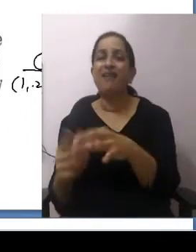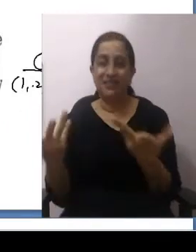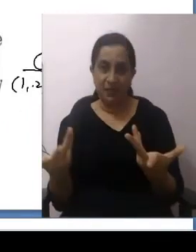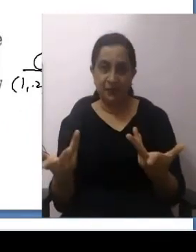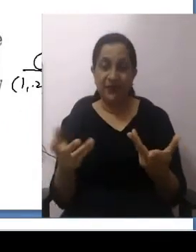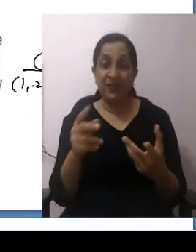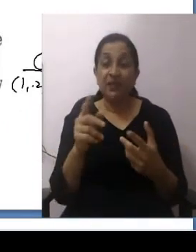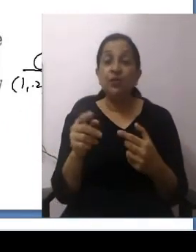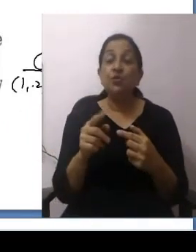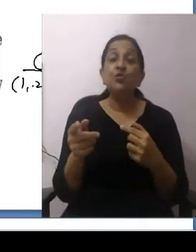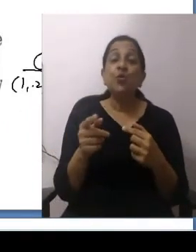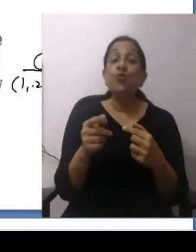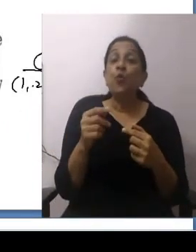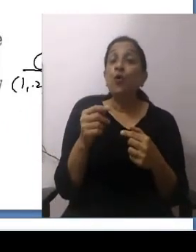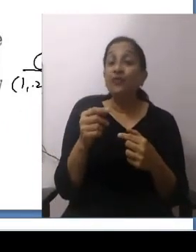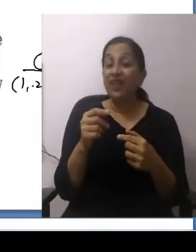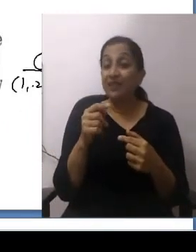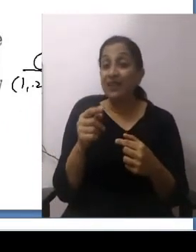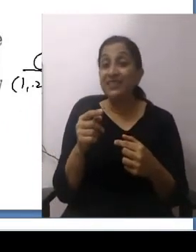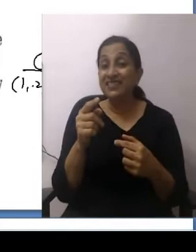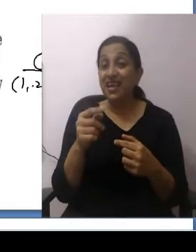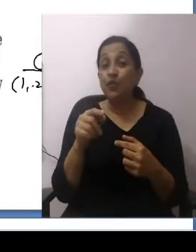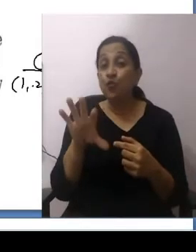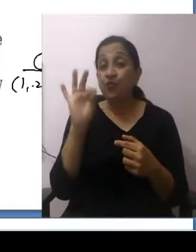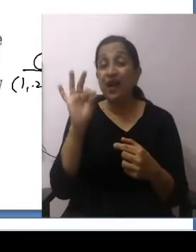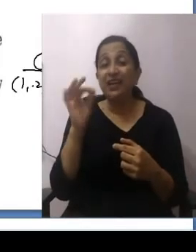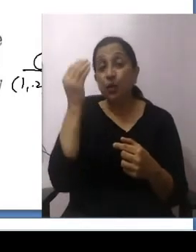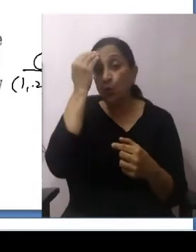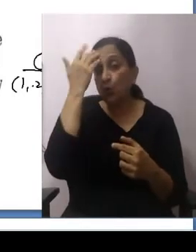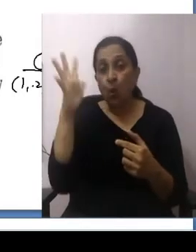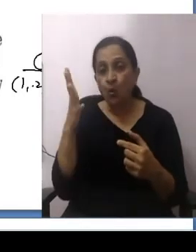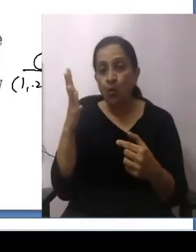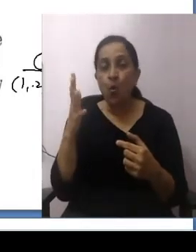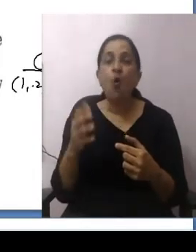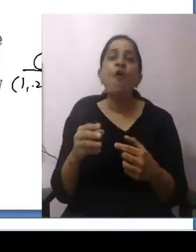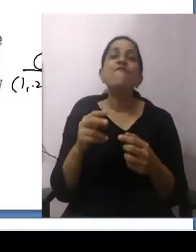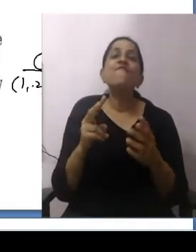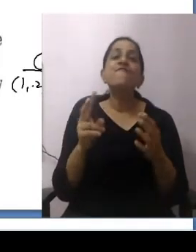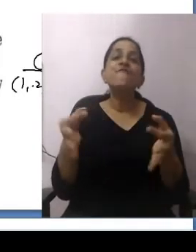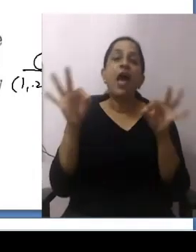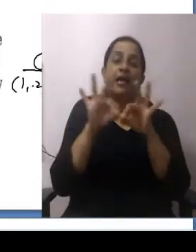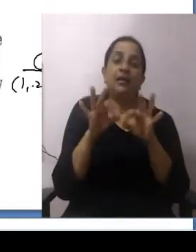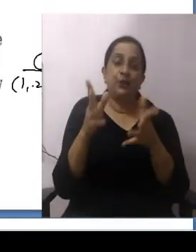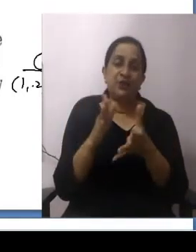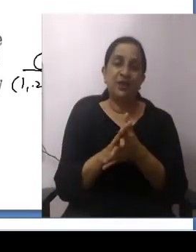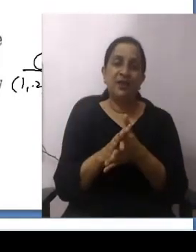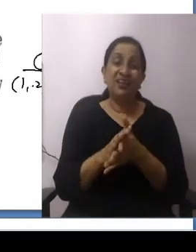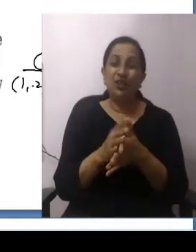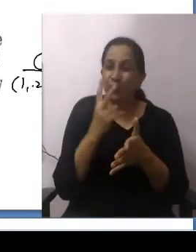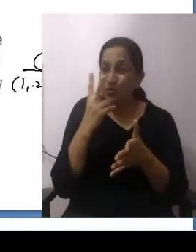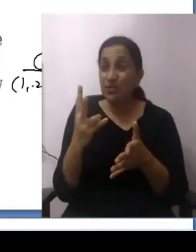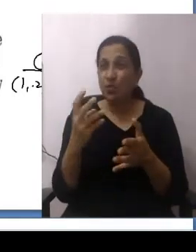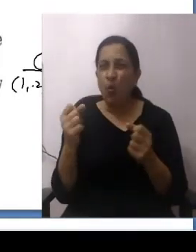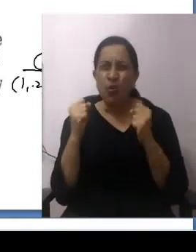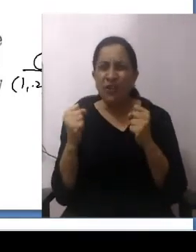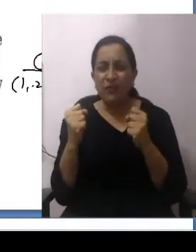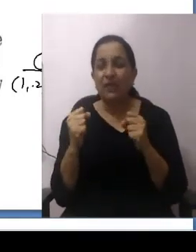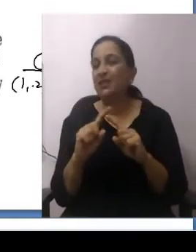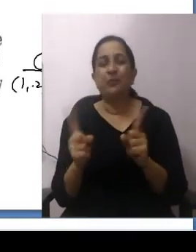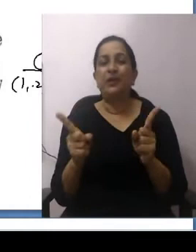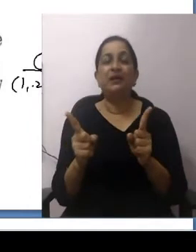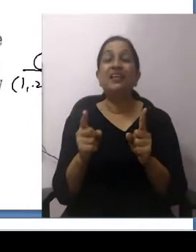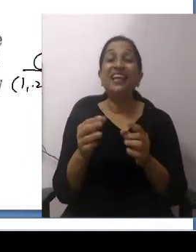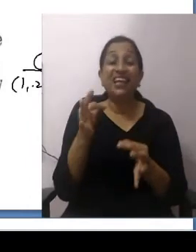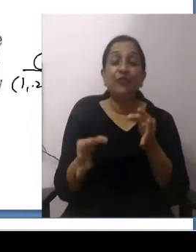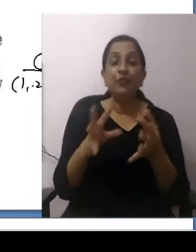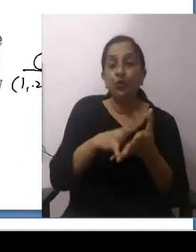the unknown quantities many times. Okay, so this appears little complex, but while solving, if you remember